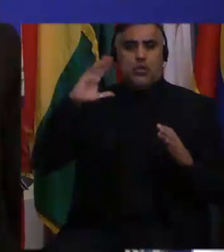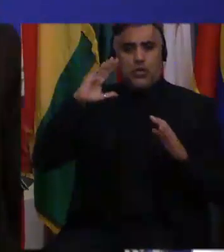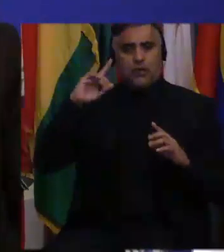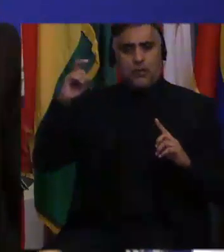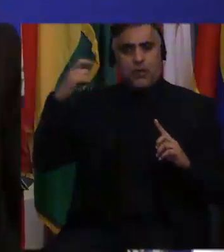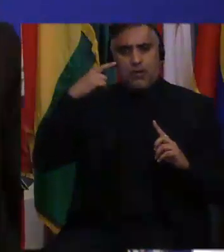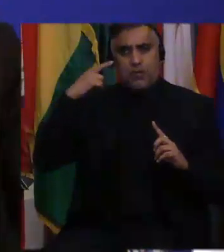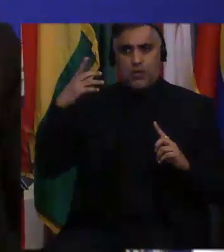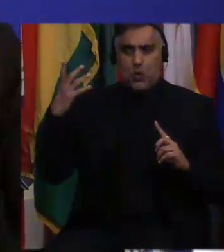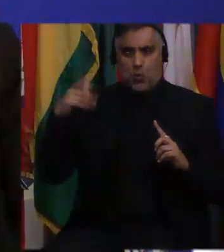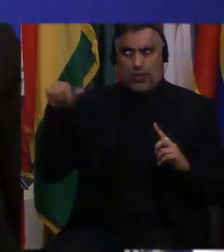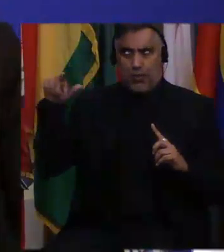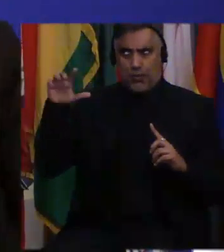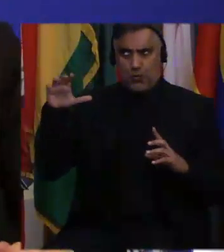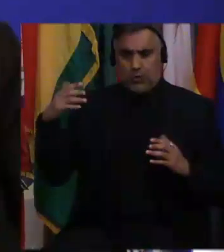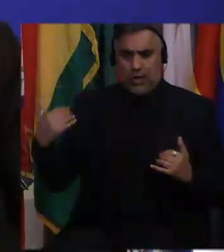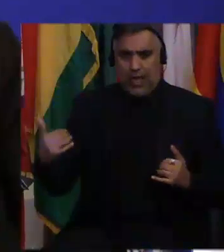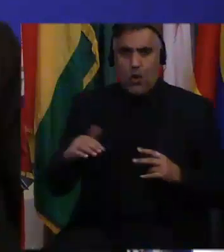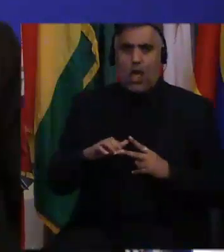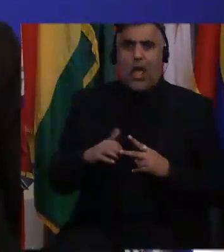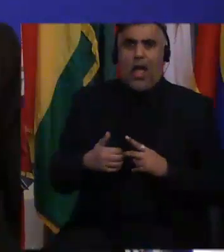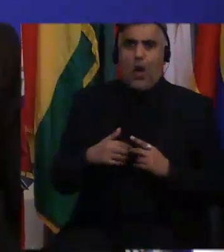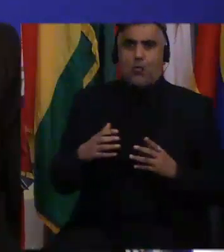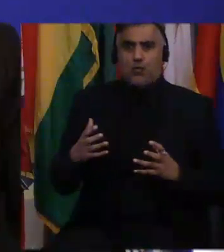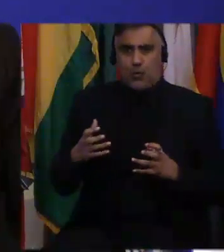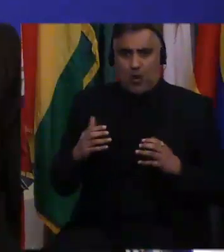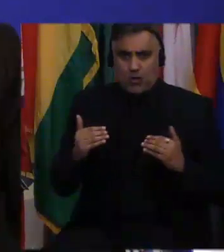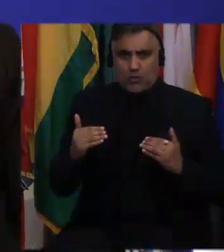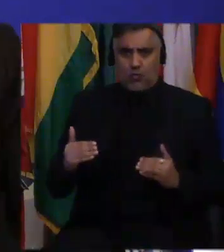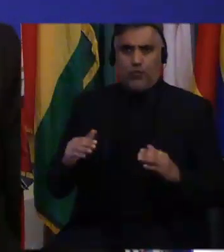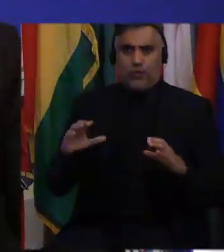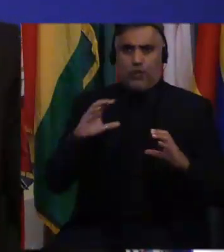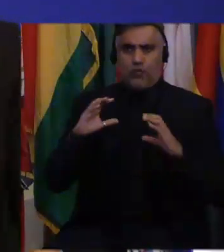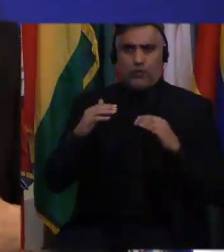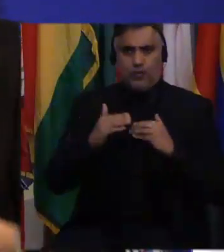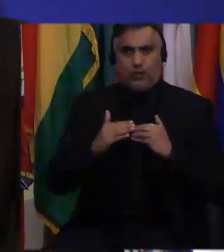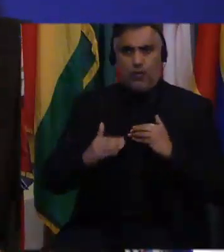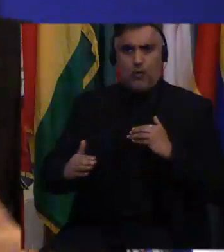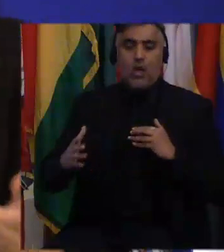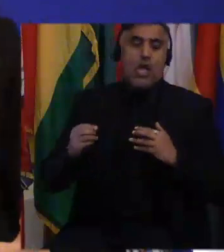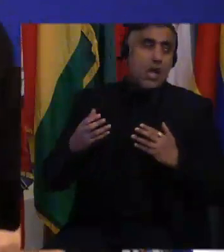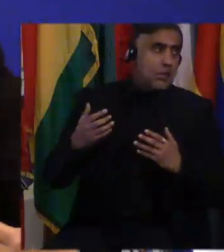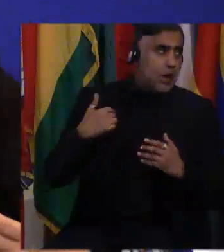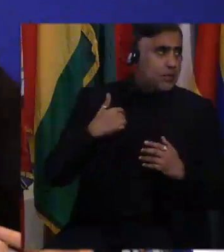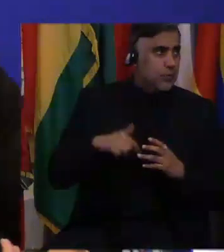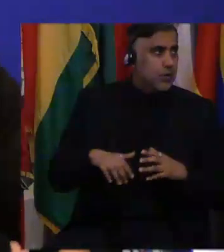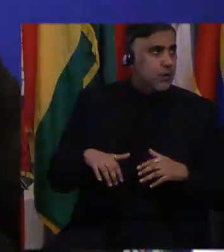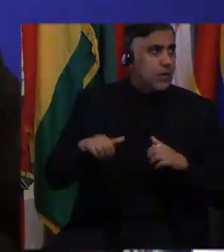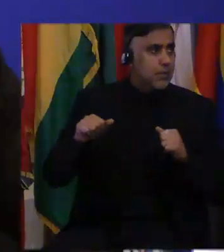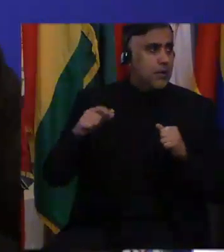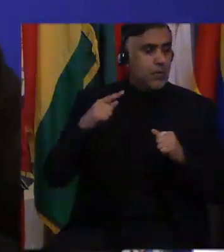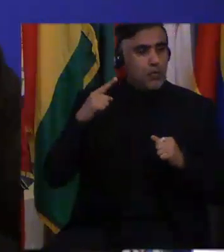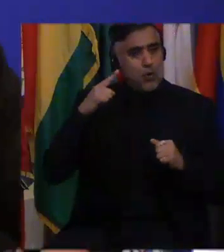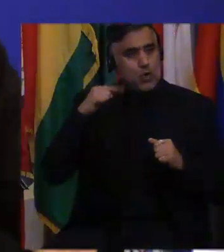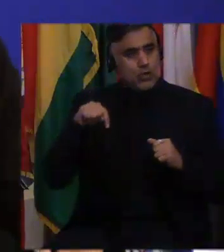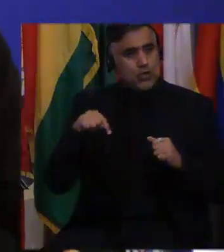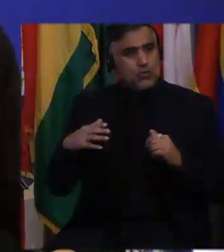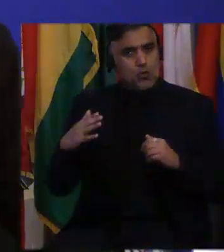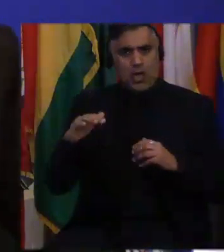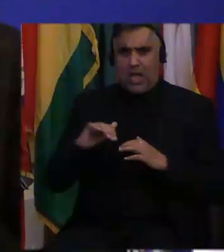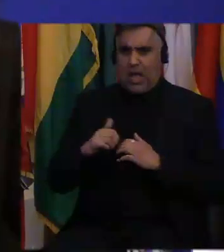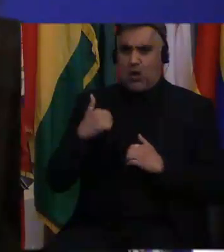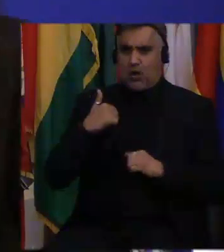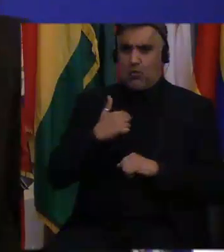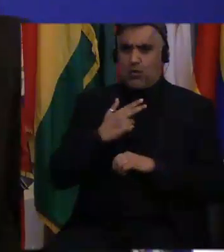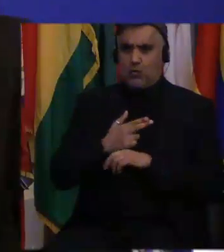from governments. What are they doing now? How are they seeking to move this conversation forward? And perhaps we can pick up on some of what we've heard this morning. How